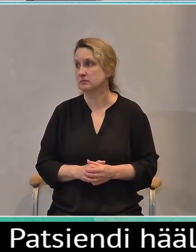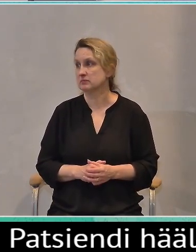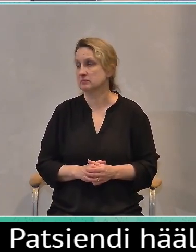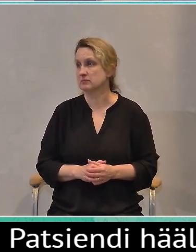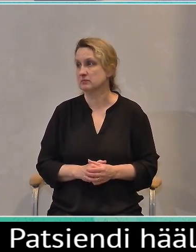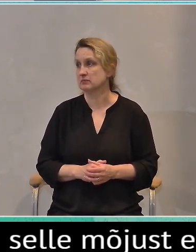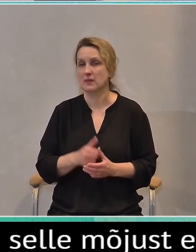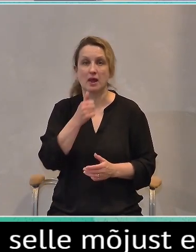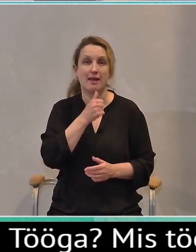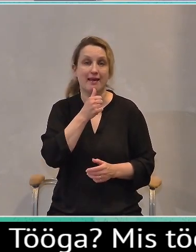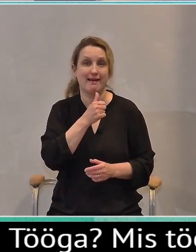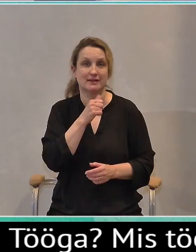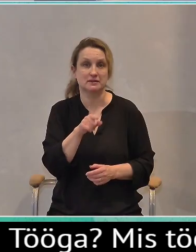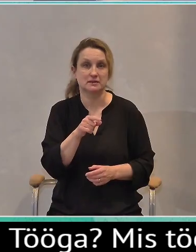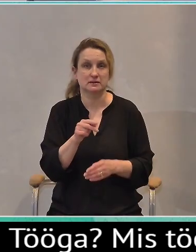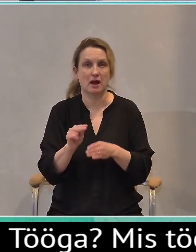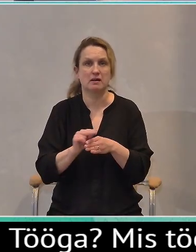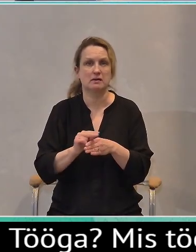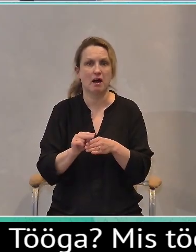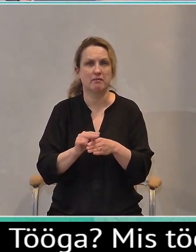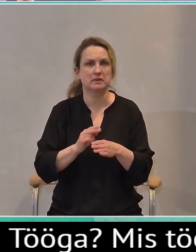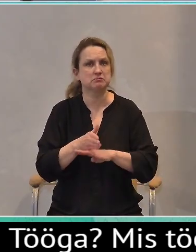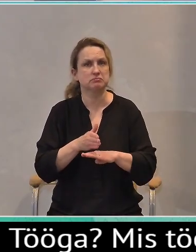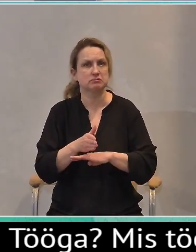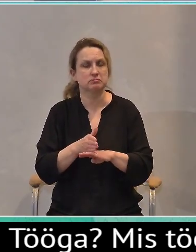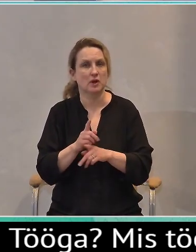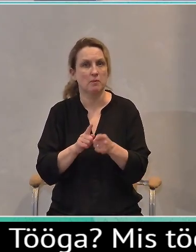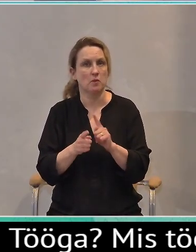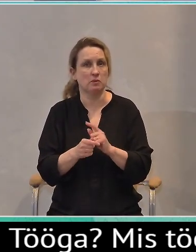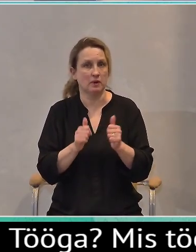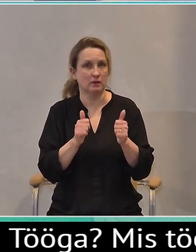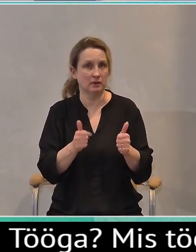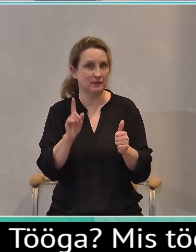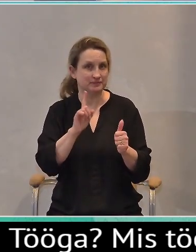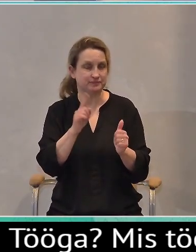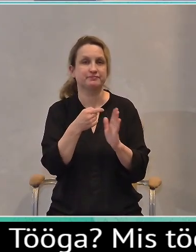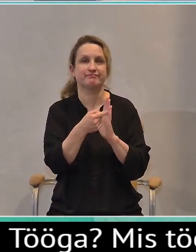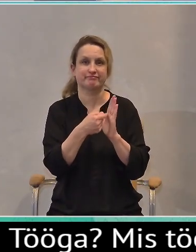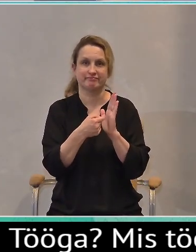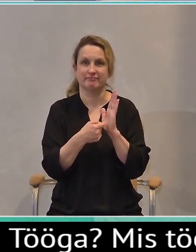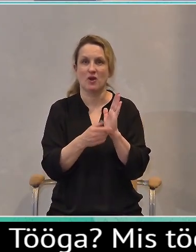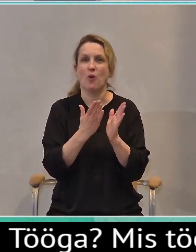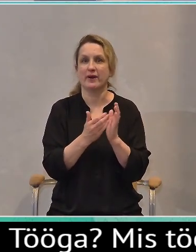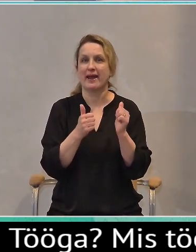course can be adhered to in reality is important. What